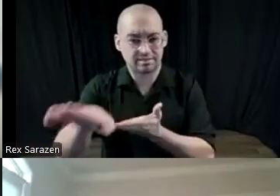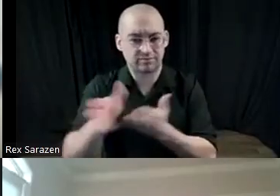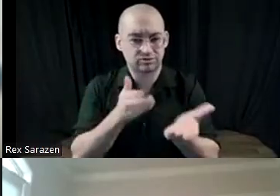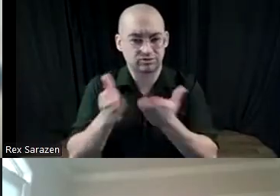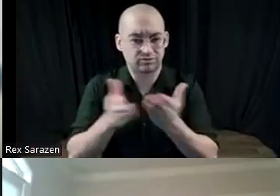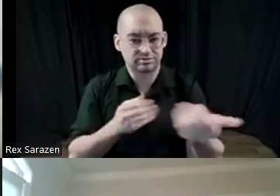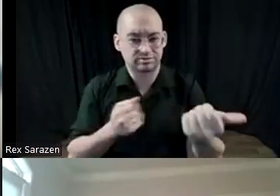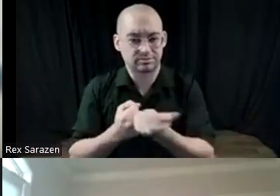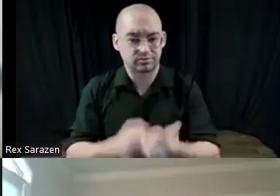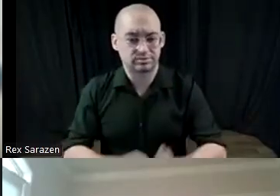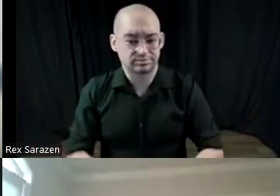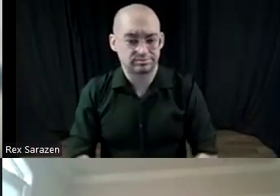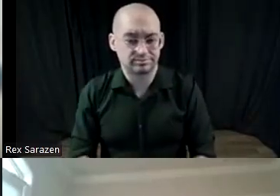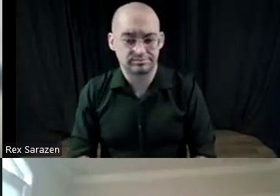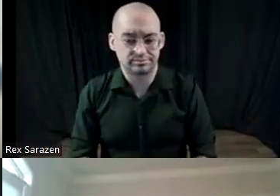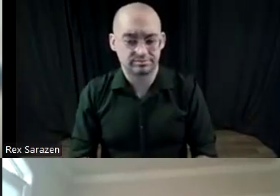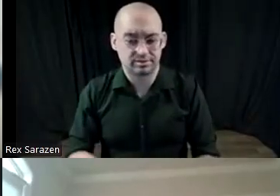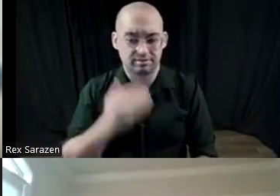supports. So thanks.